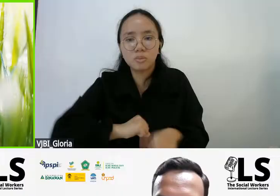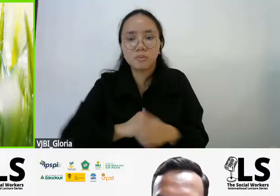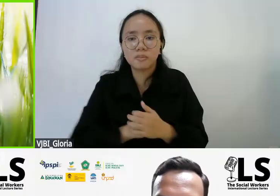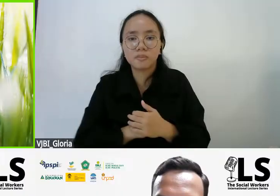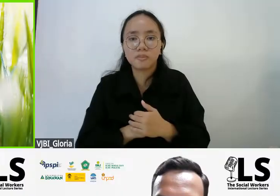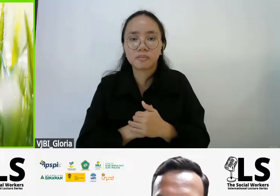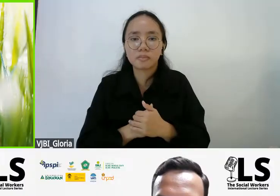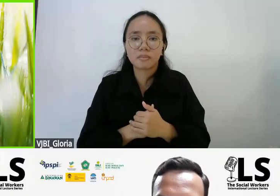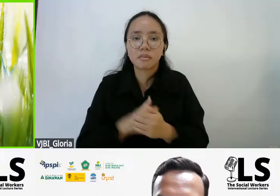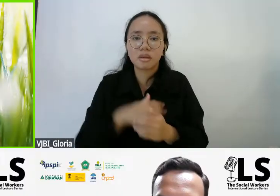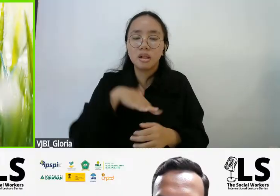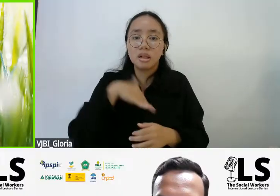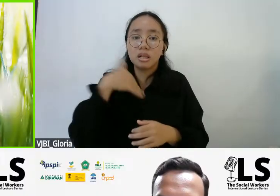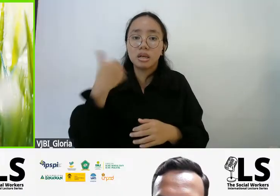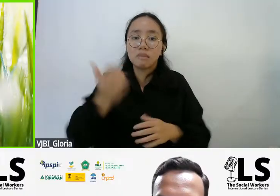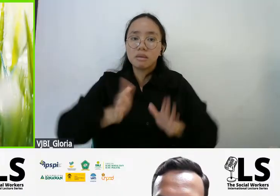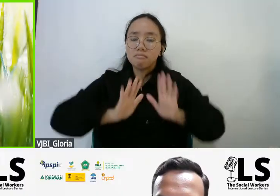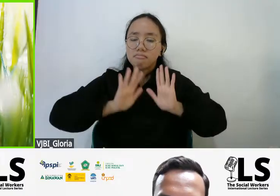and planning.